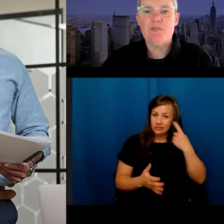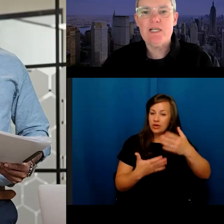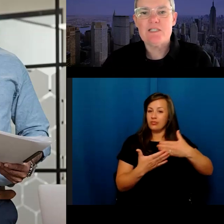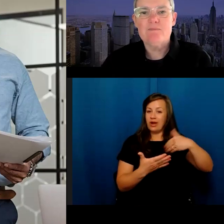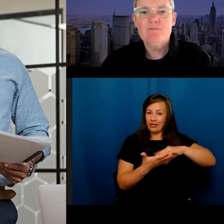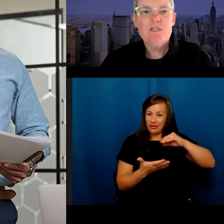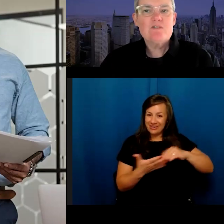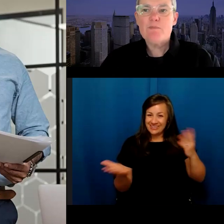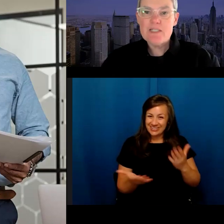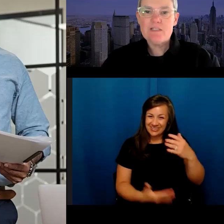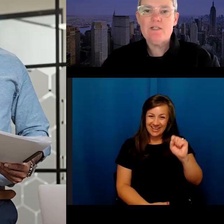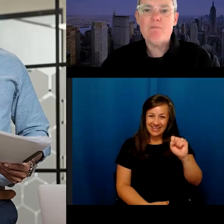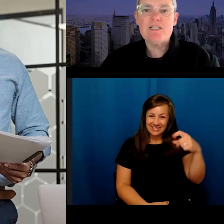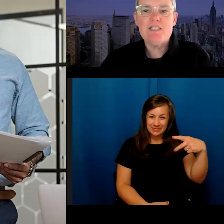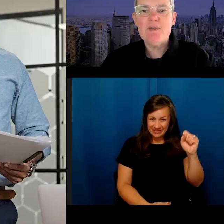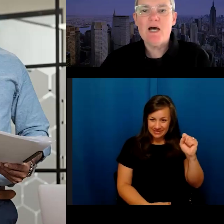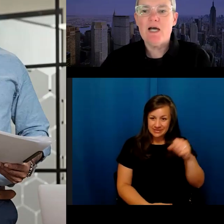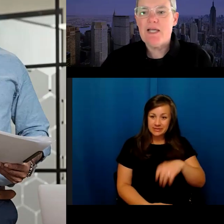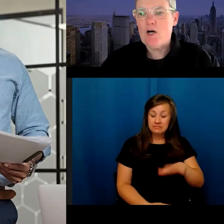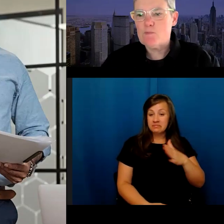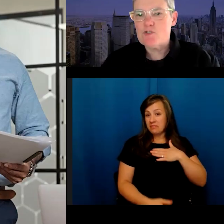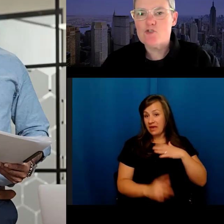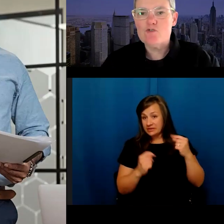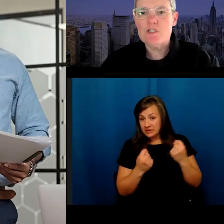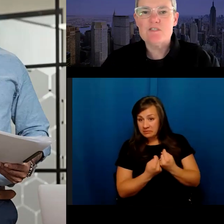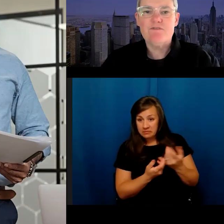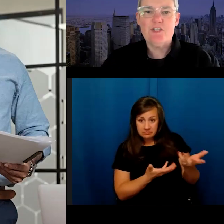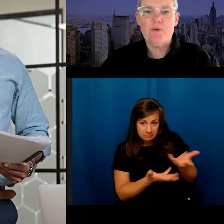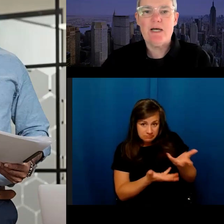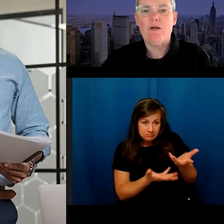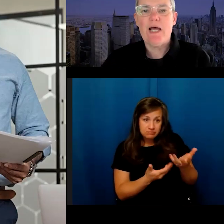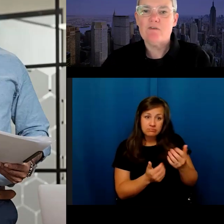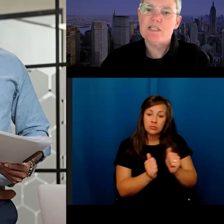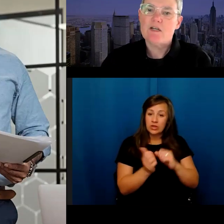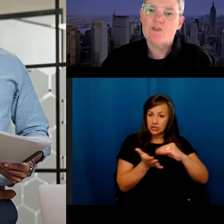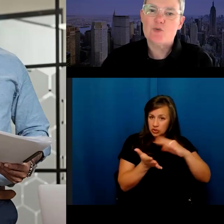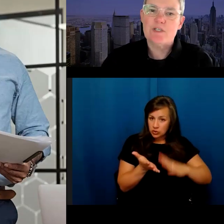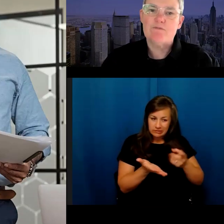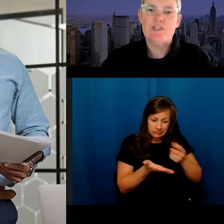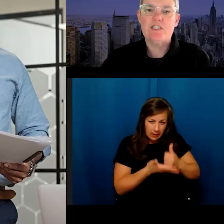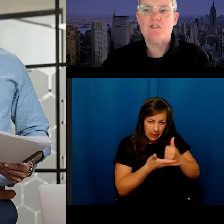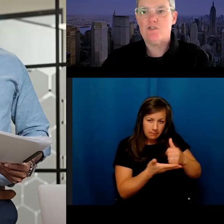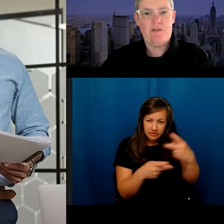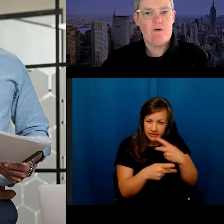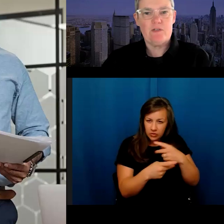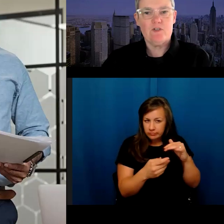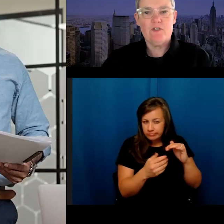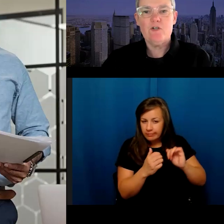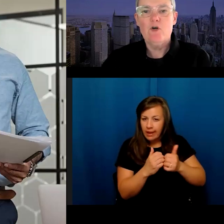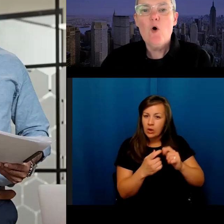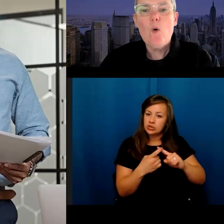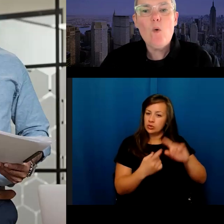at SPS. So basically, my team and I help students figure out how to get college credit for things they've